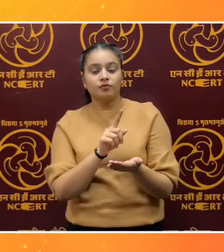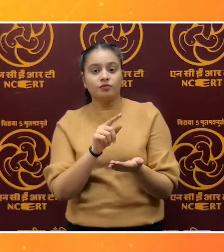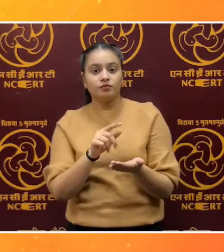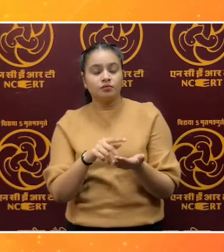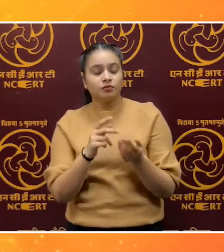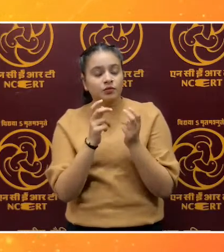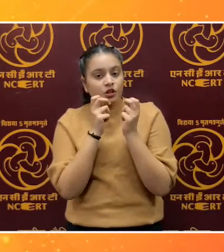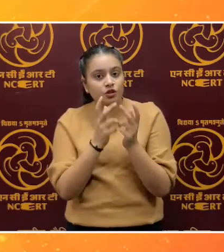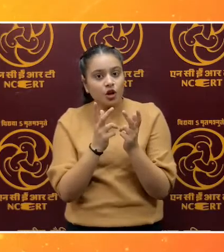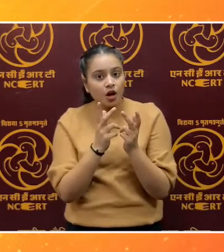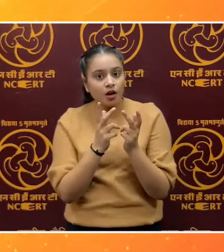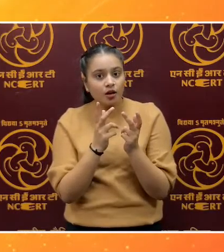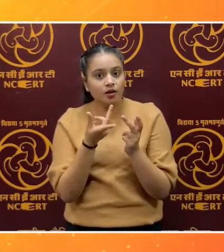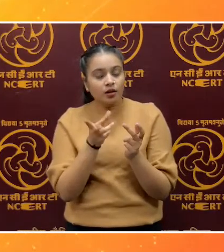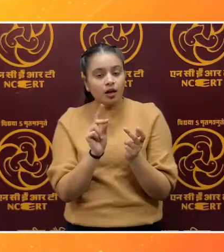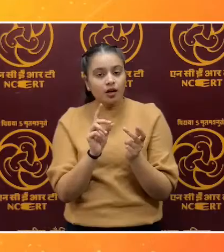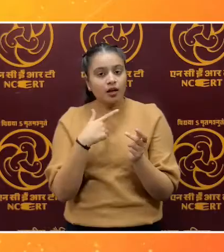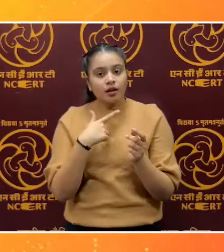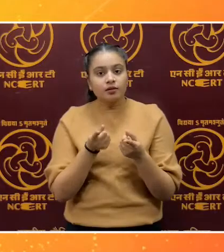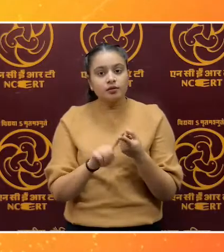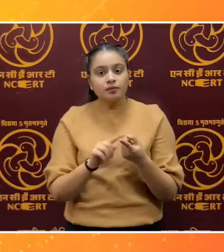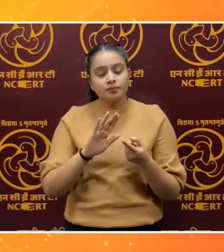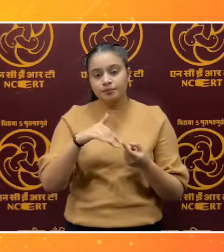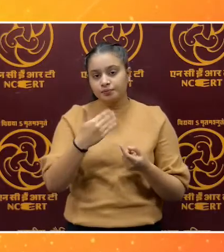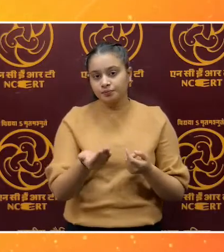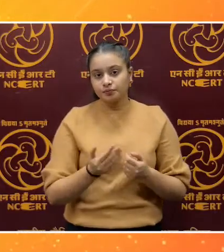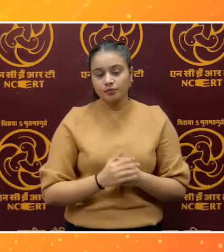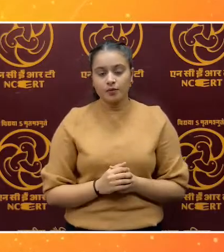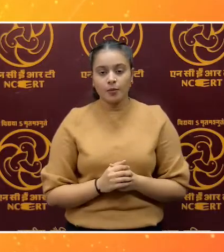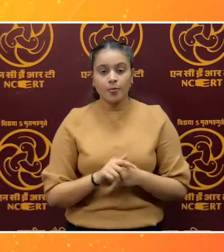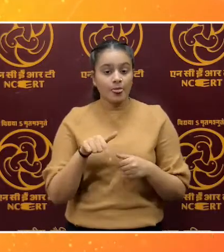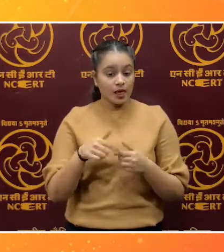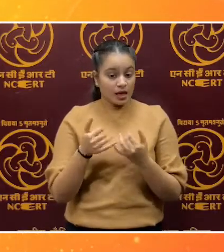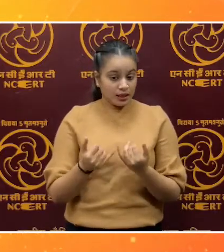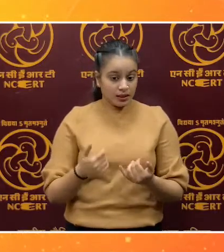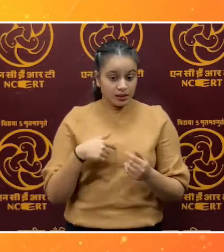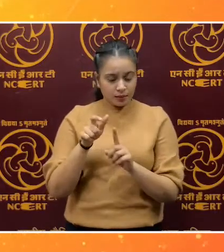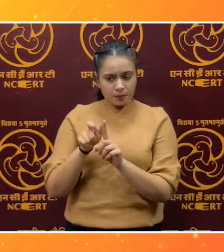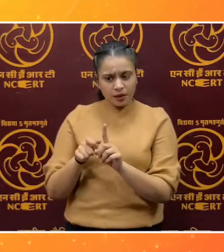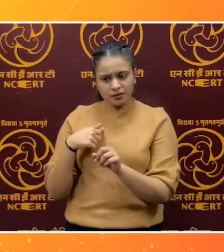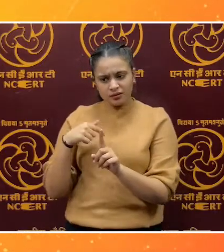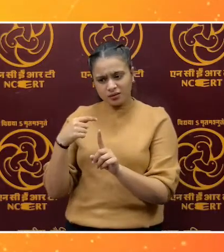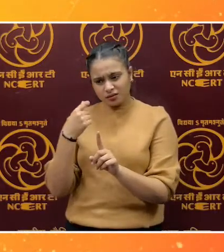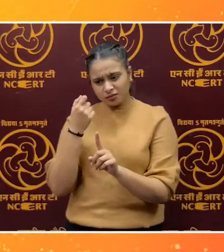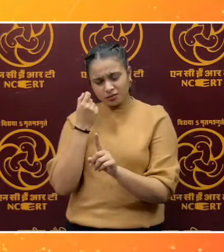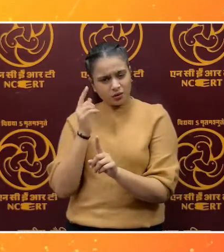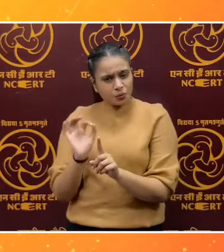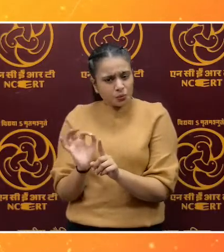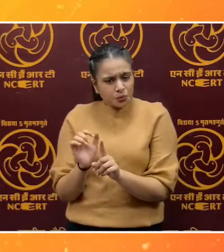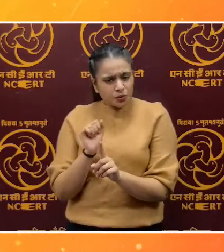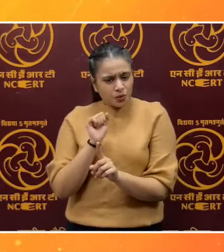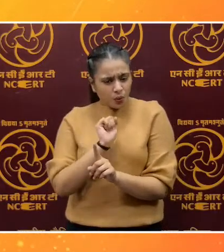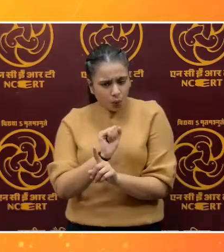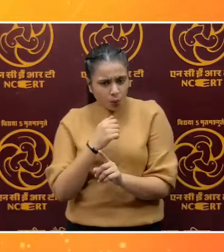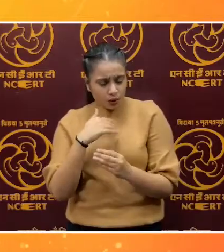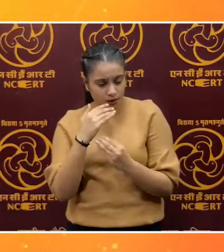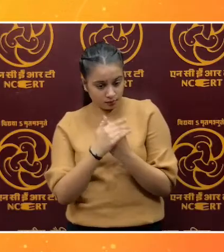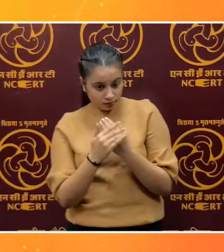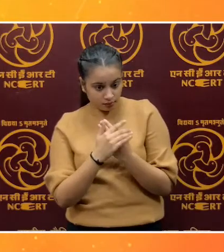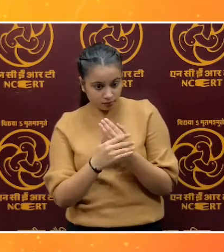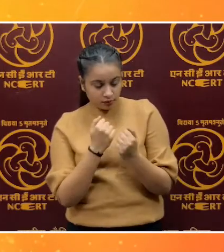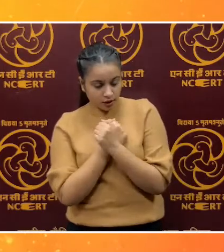shocked again. So let's see what happens. Here the merchant couldn't understand how his beloved